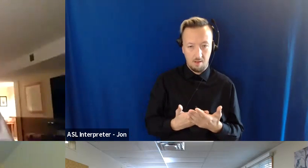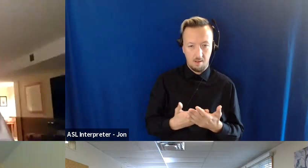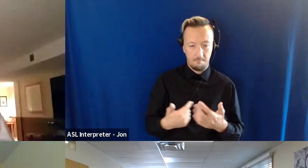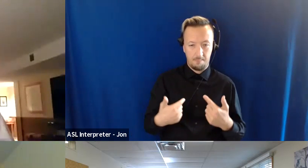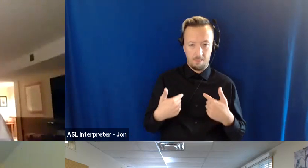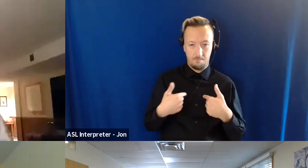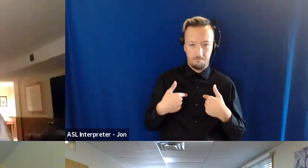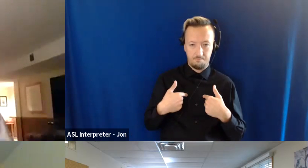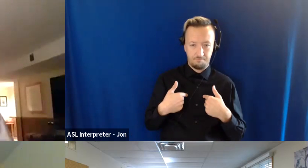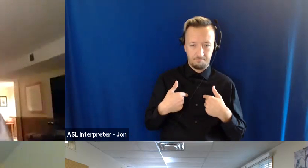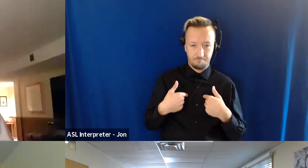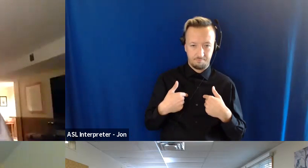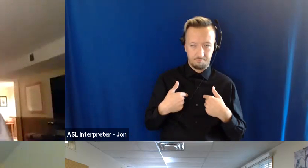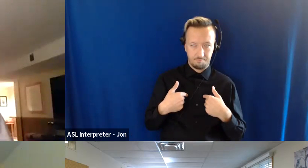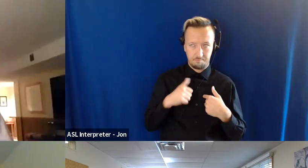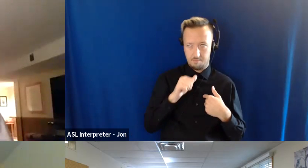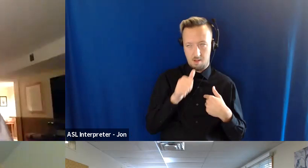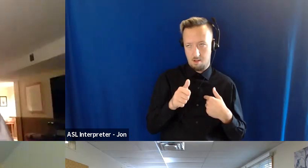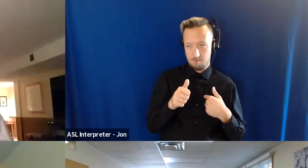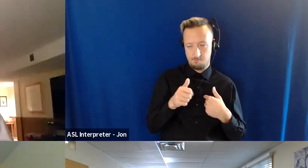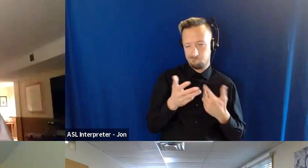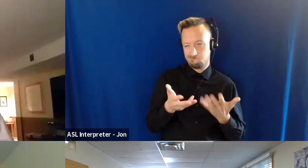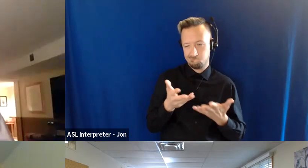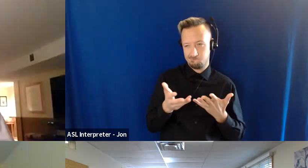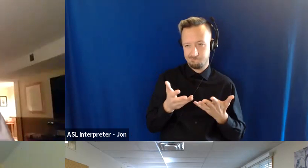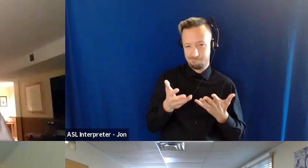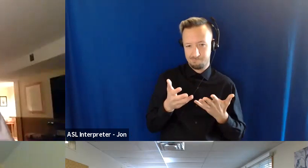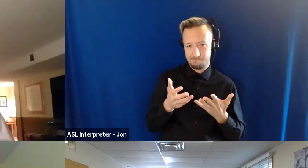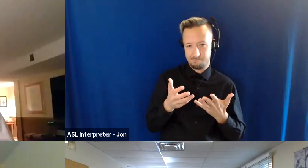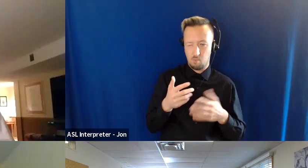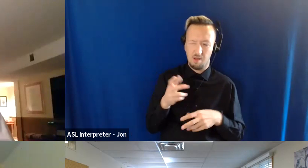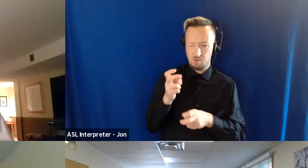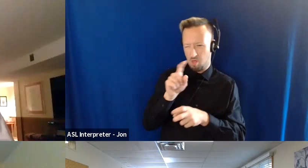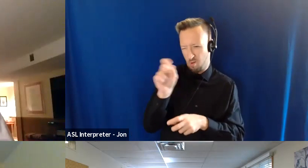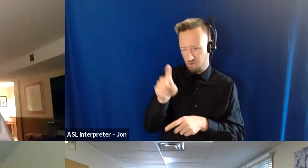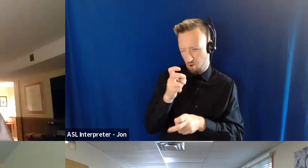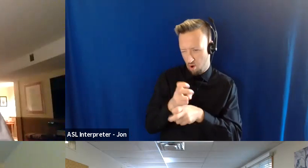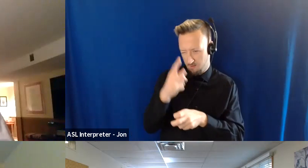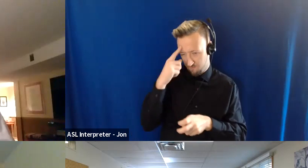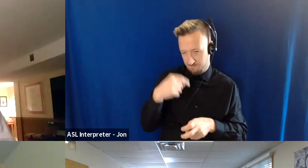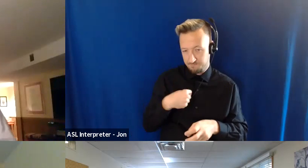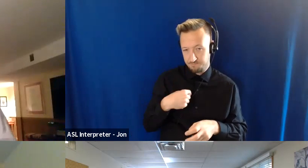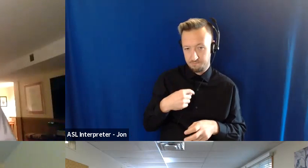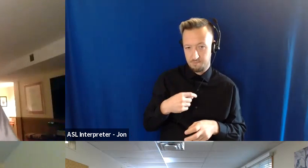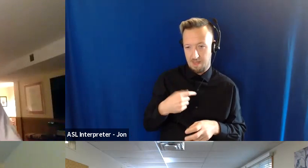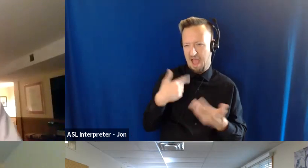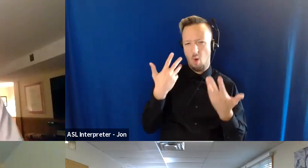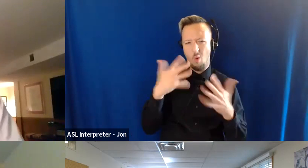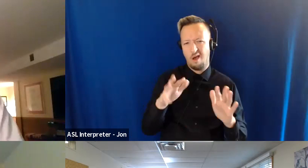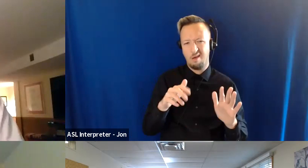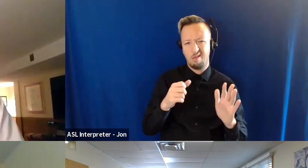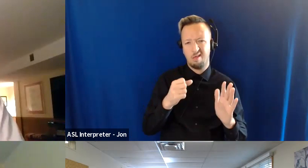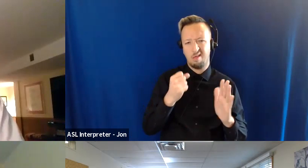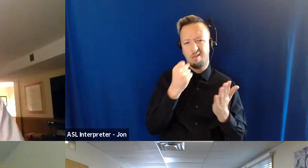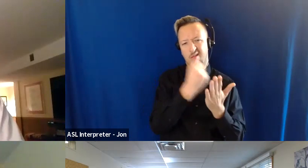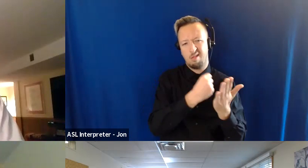not exactly I'm having trouble kind of understanding the question. I'm not for people, bashing the